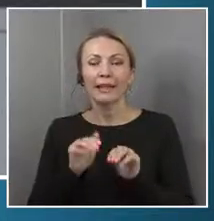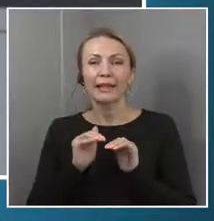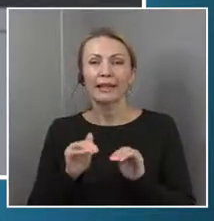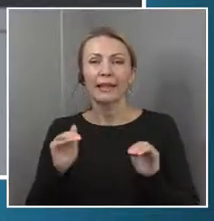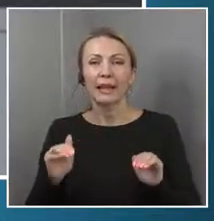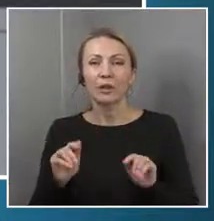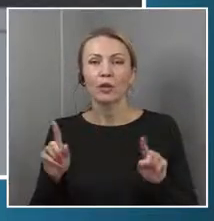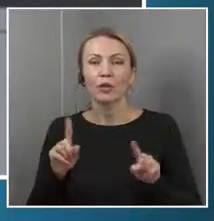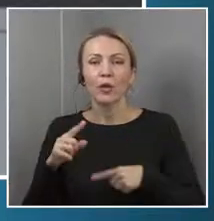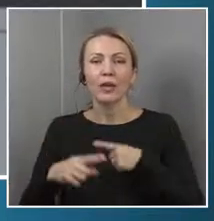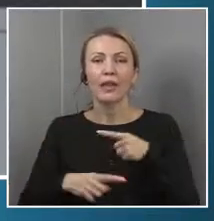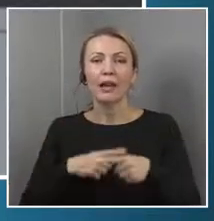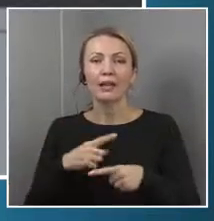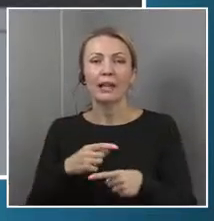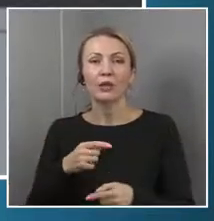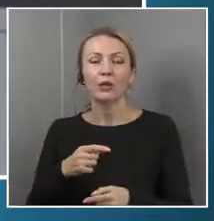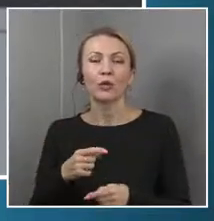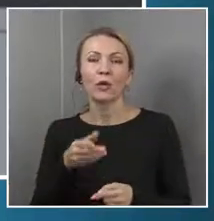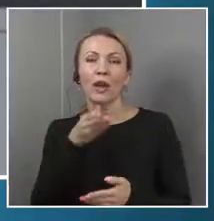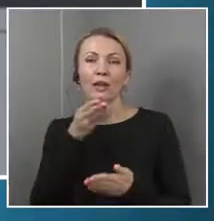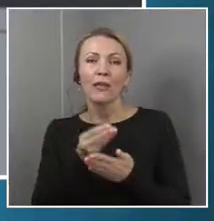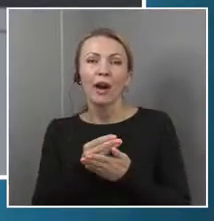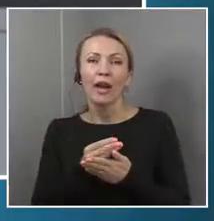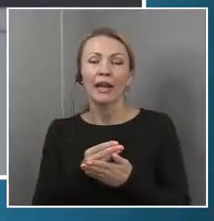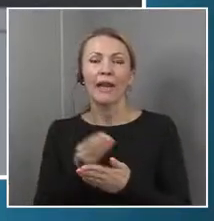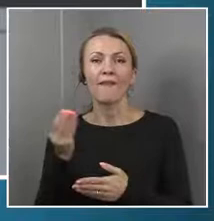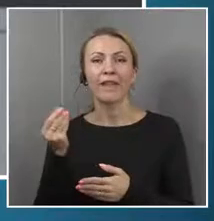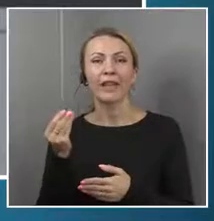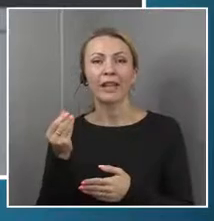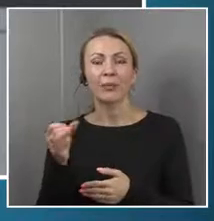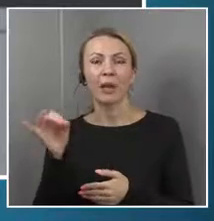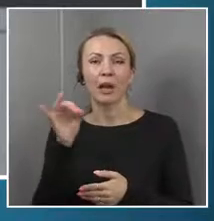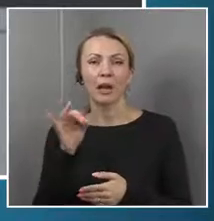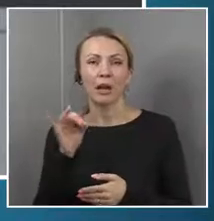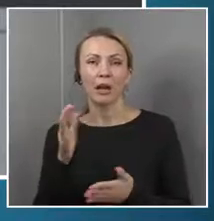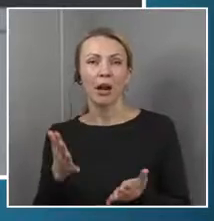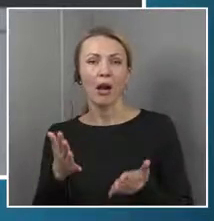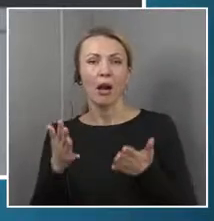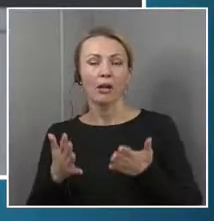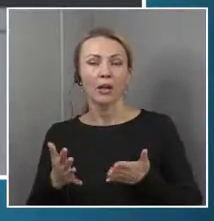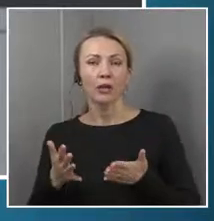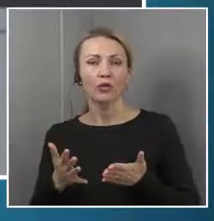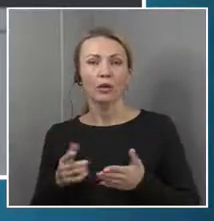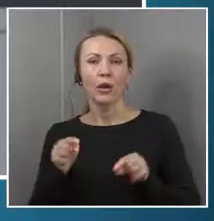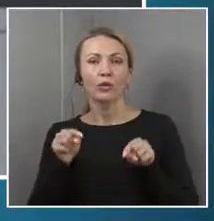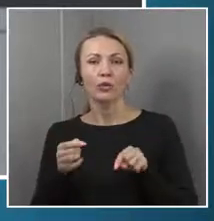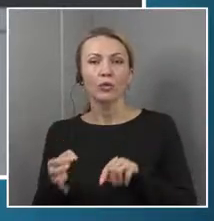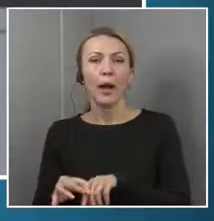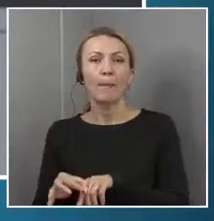And I believe that these children that inherit the companies of their parents